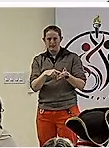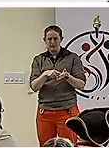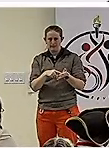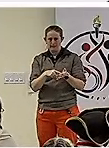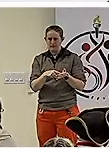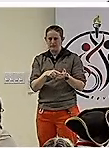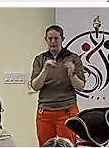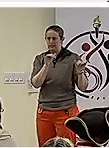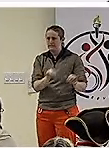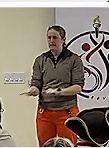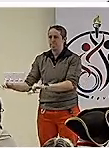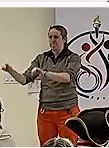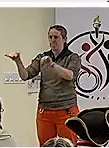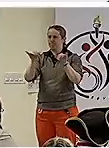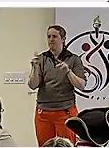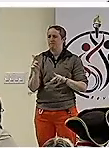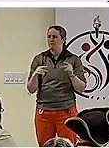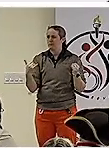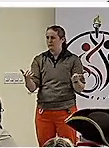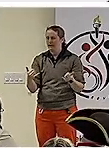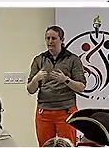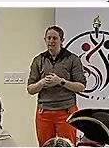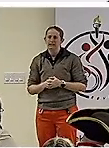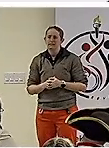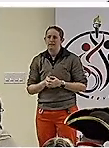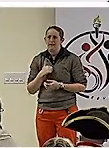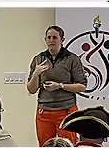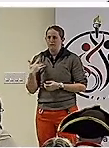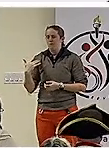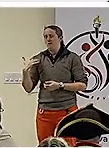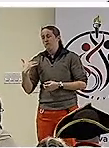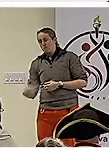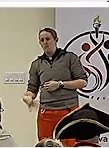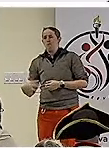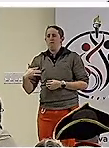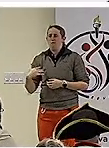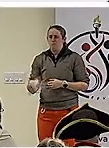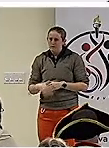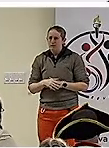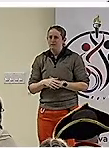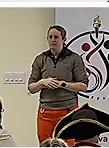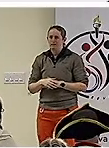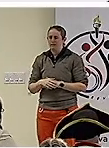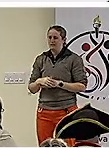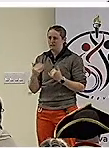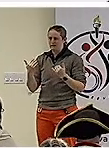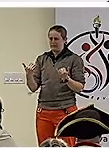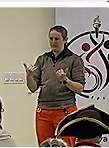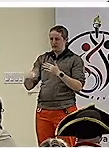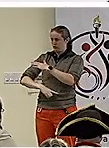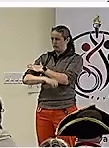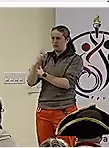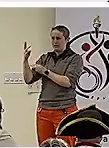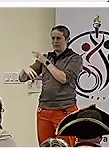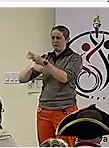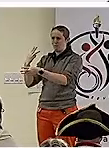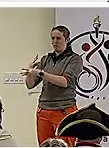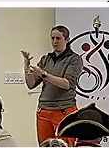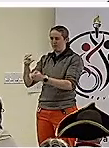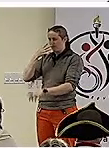in this room today, it carries a lot of weight in a world that is actively trying to erase a lot of people with